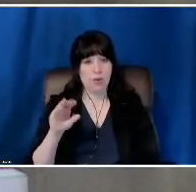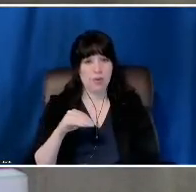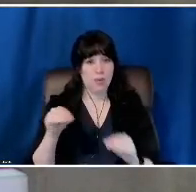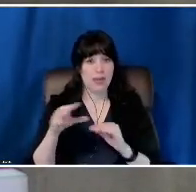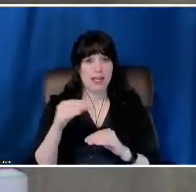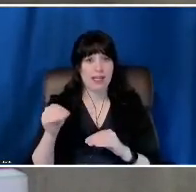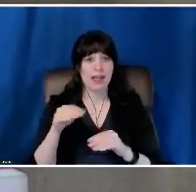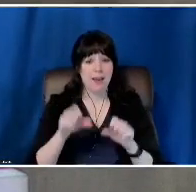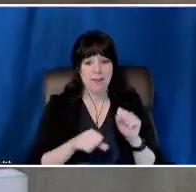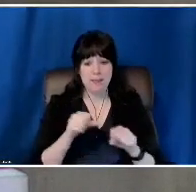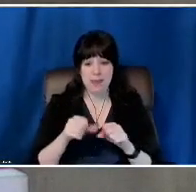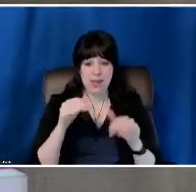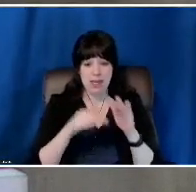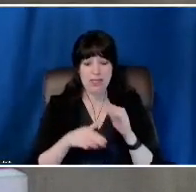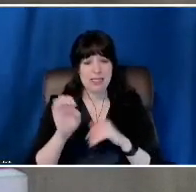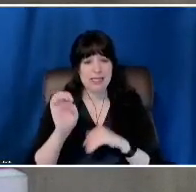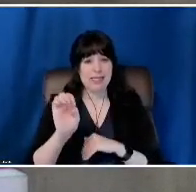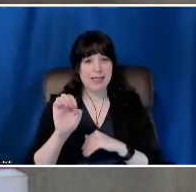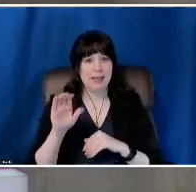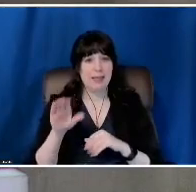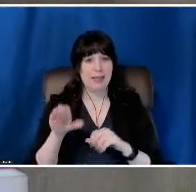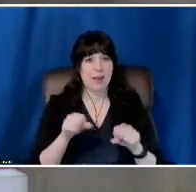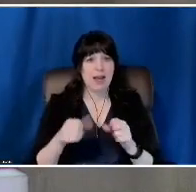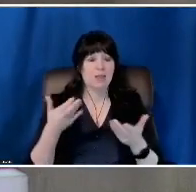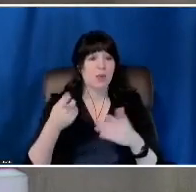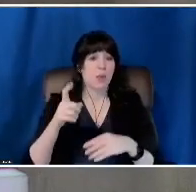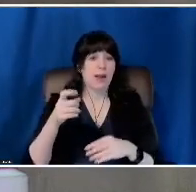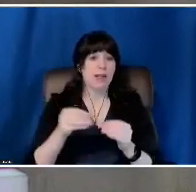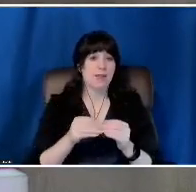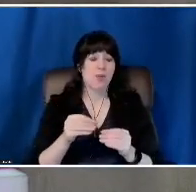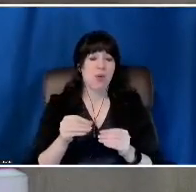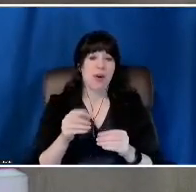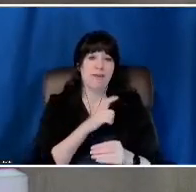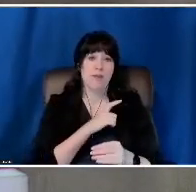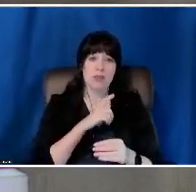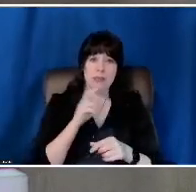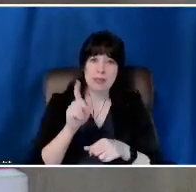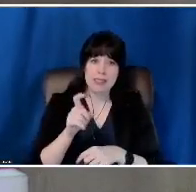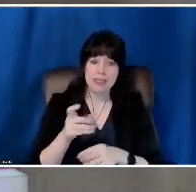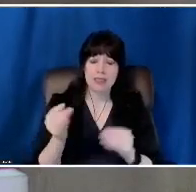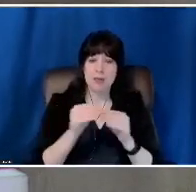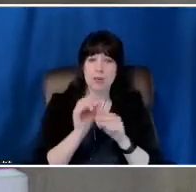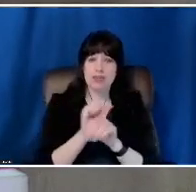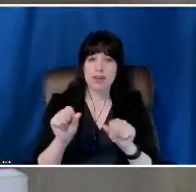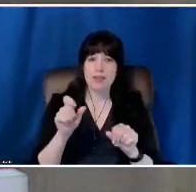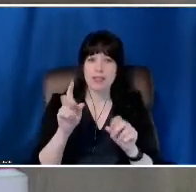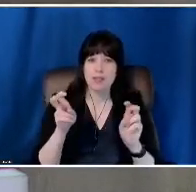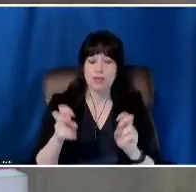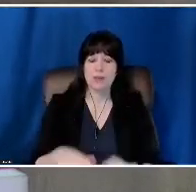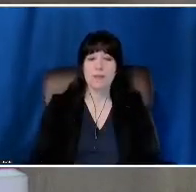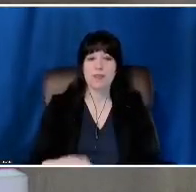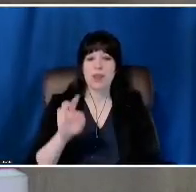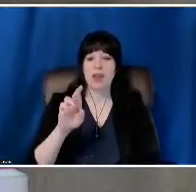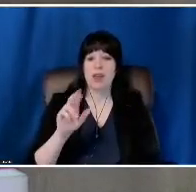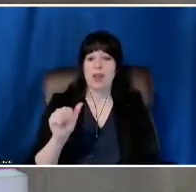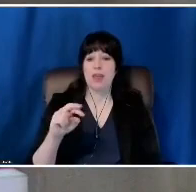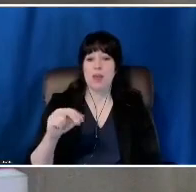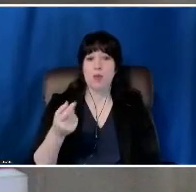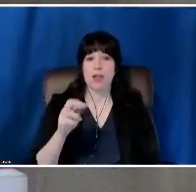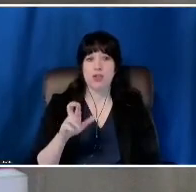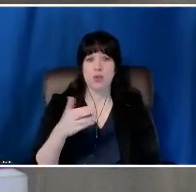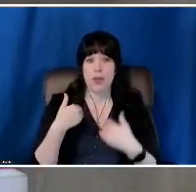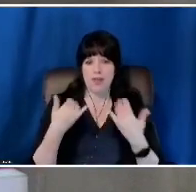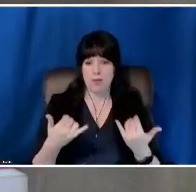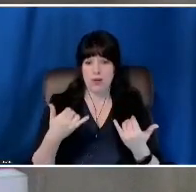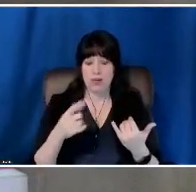parks, and we think about things where there might be enforcement needed on top of other safety issues, you know, the ranger we have right now is a really wonderful asset